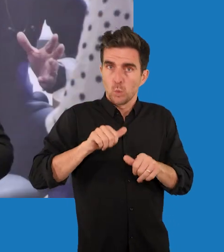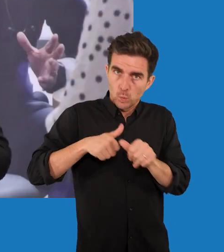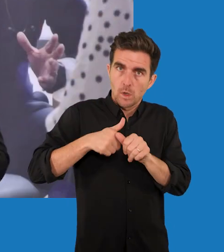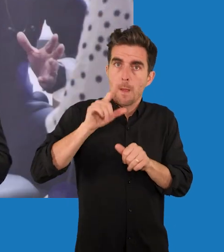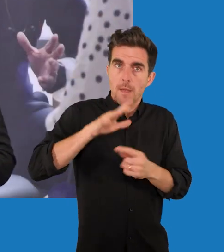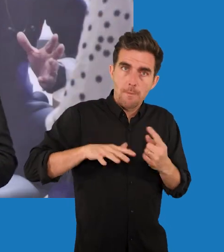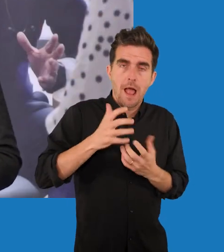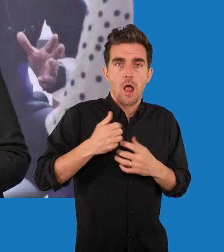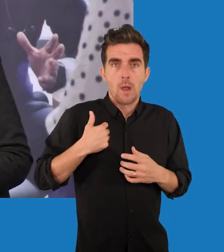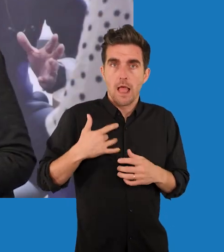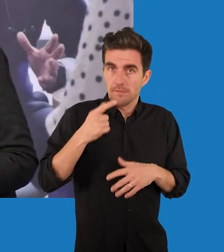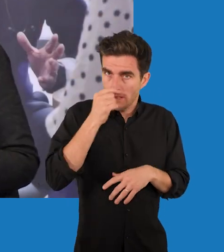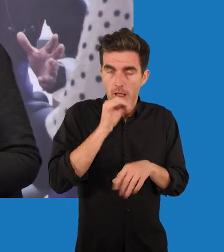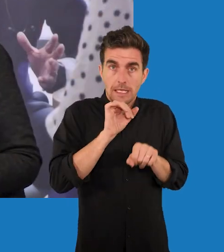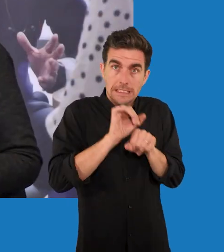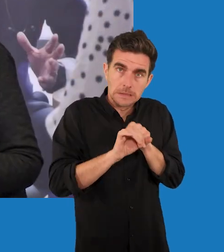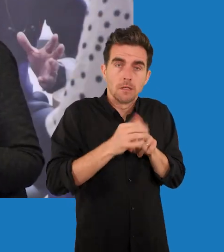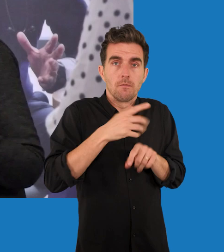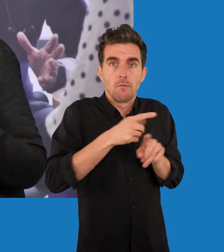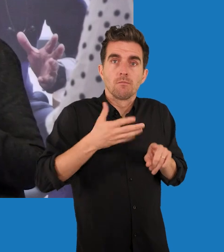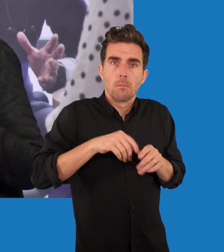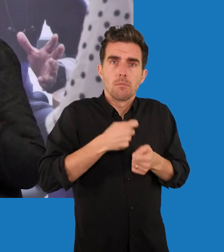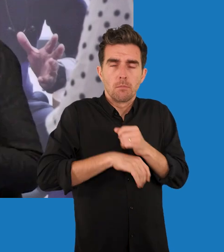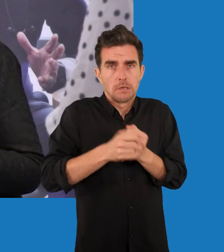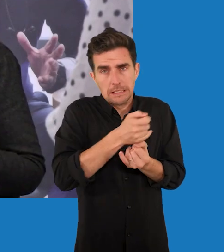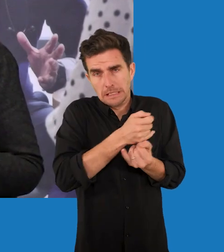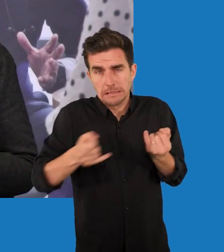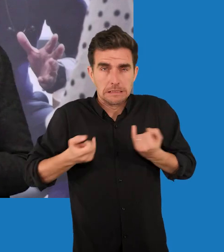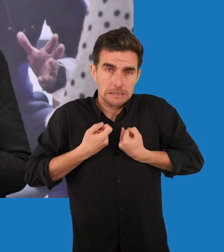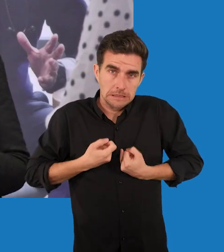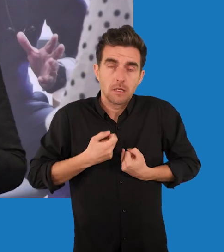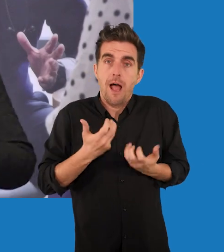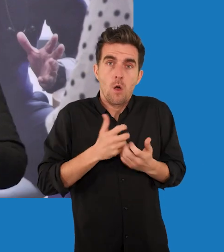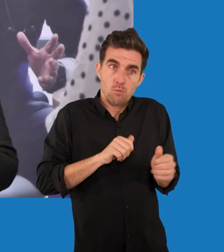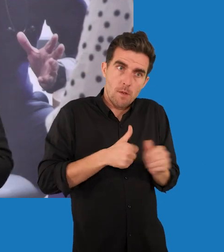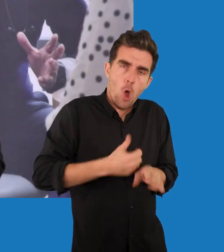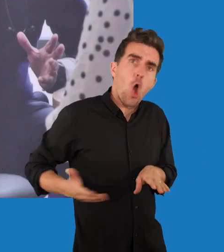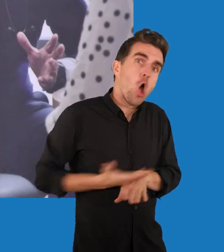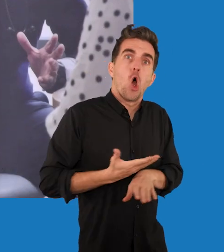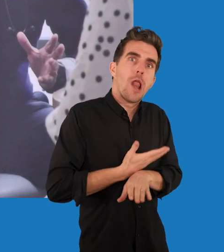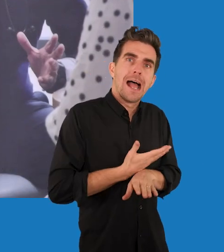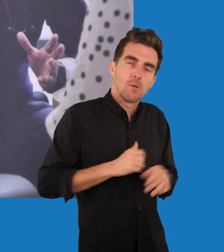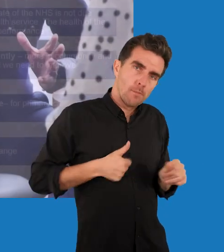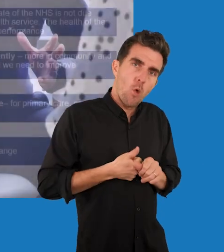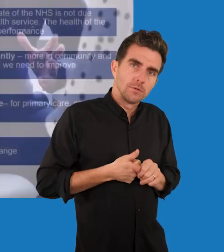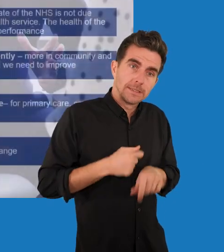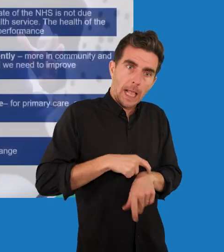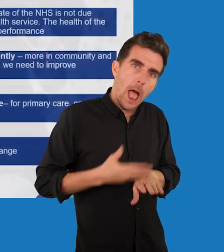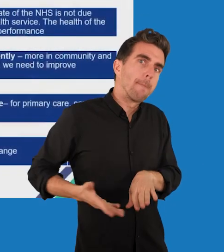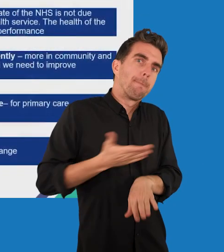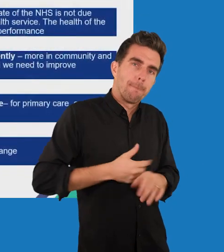really made a difference to people and how we can actually prevent people from becoming really ill by supporting them at a much